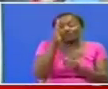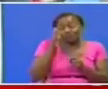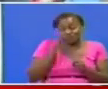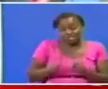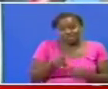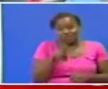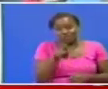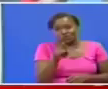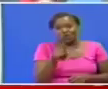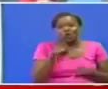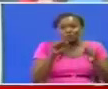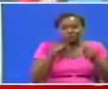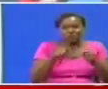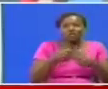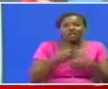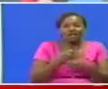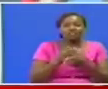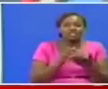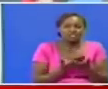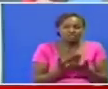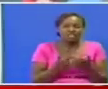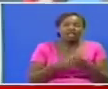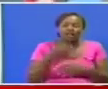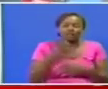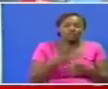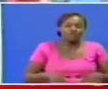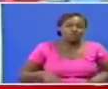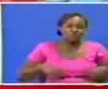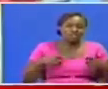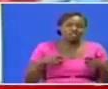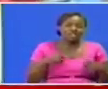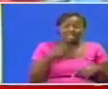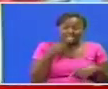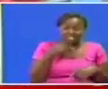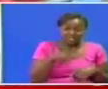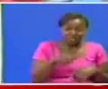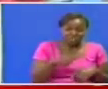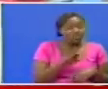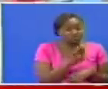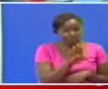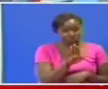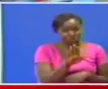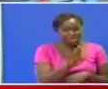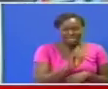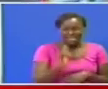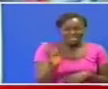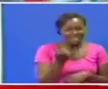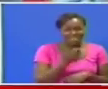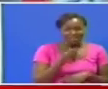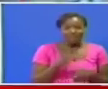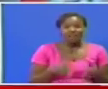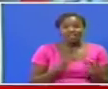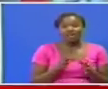you can make something out of your life. I say today, I say to you, don't let anybody tell